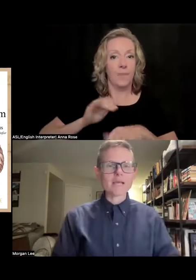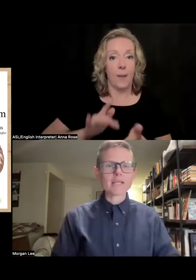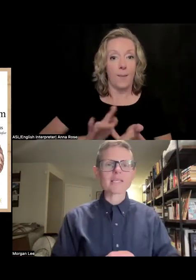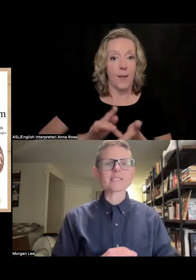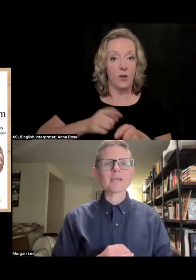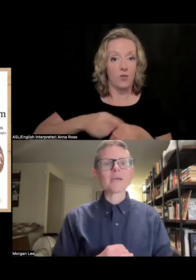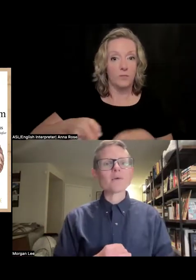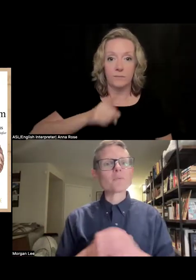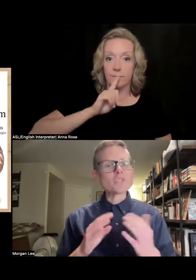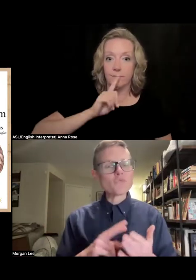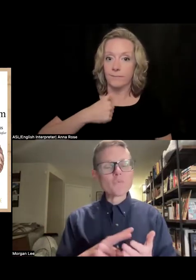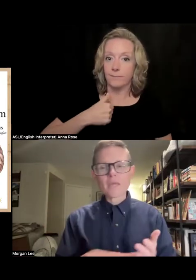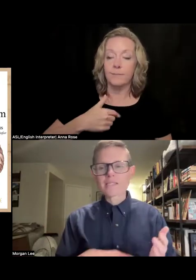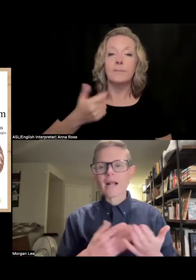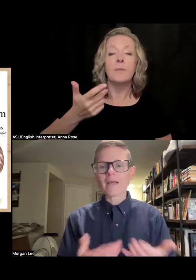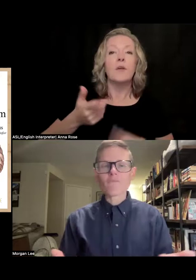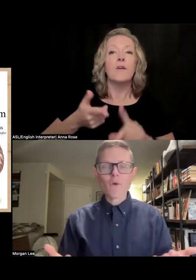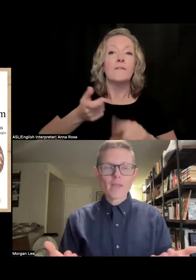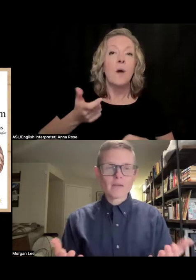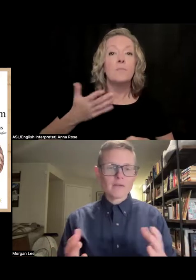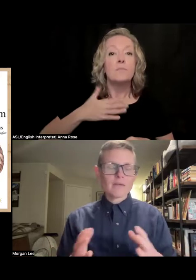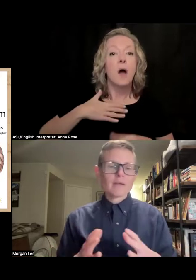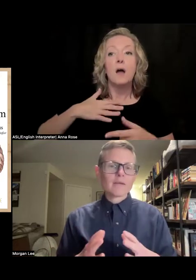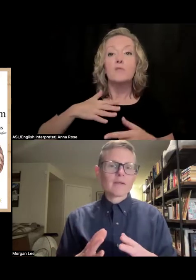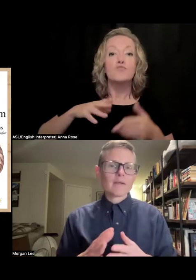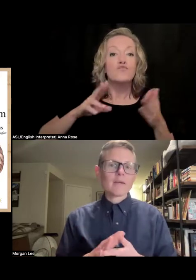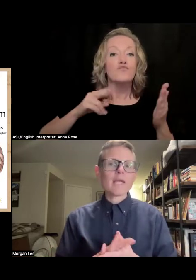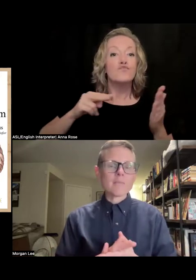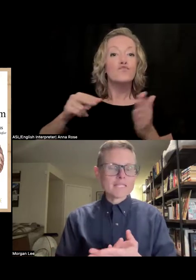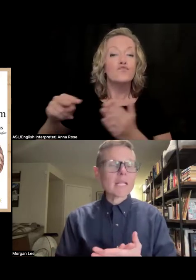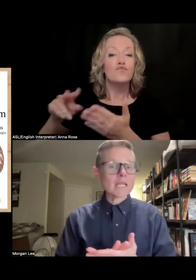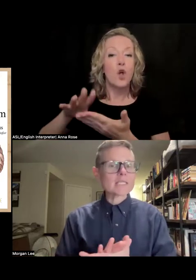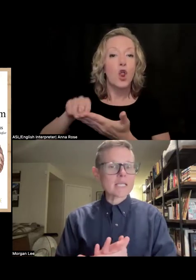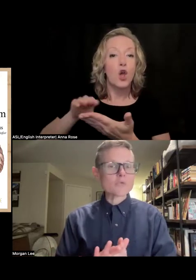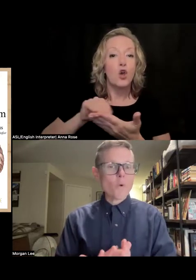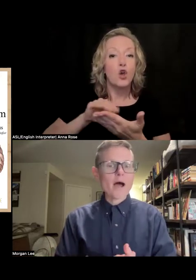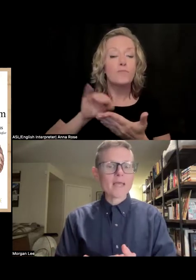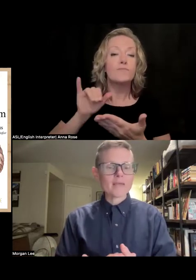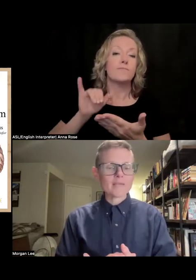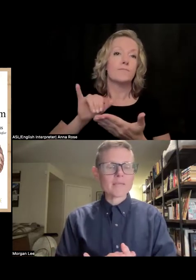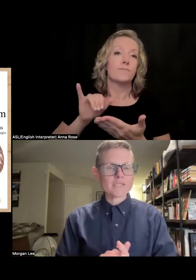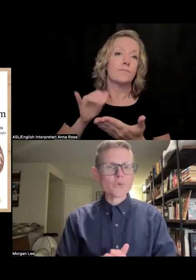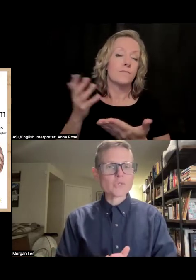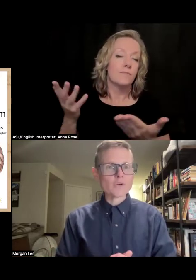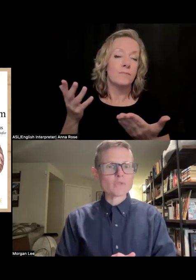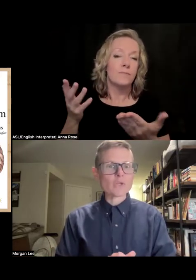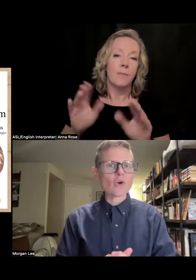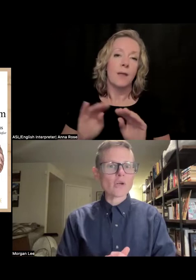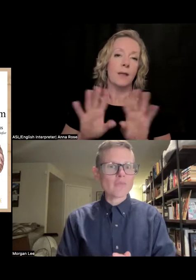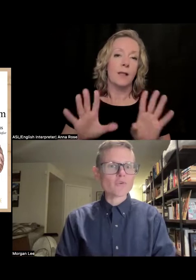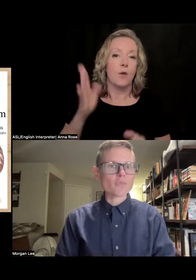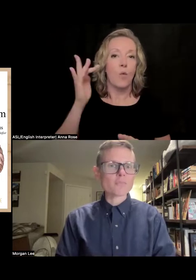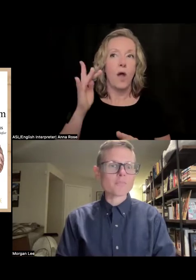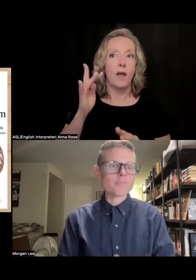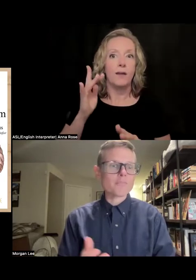a brain scientist, but just from things that I have read, it makes a lot of sense why it's so difficult to